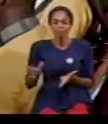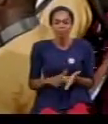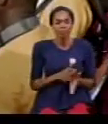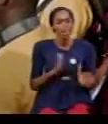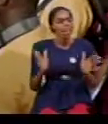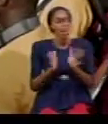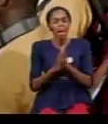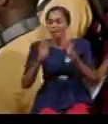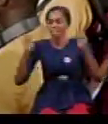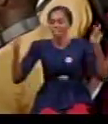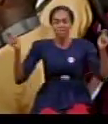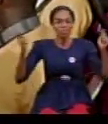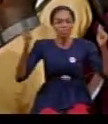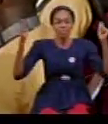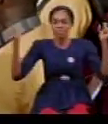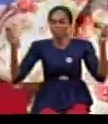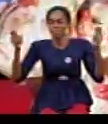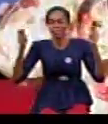Jesus,